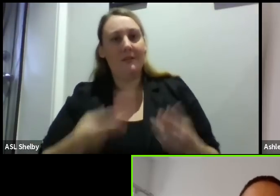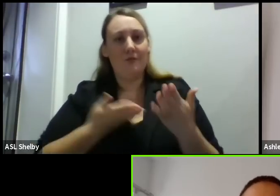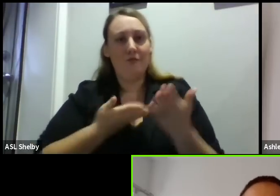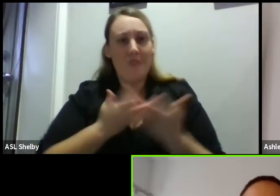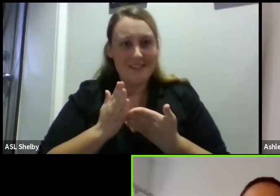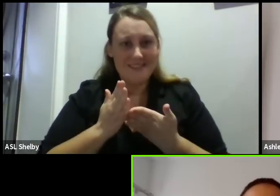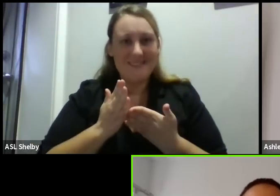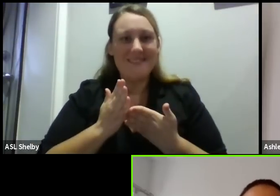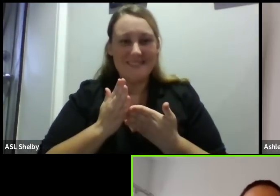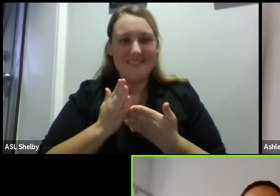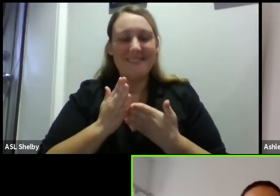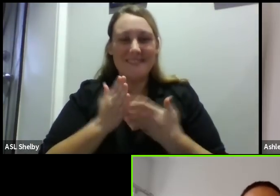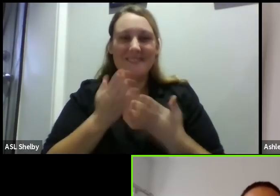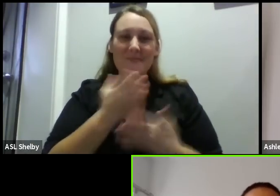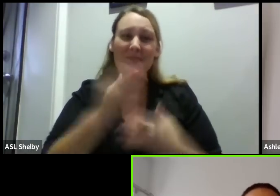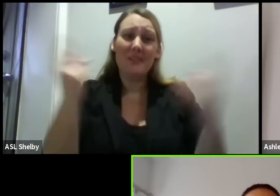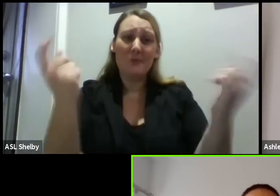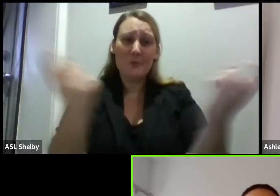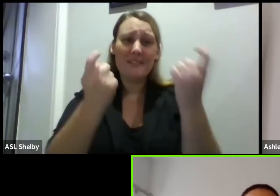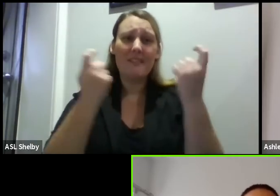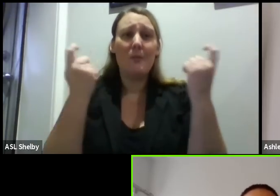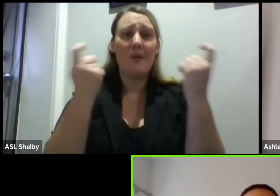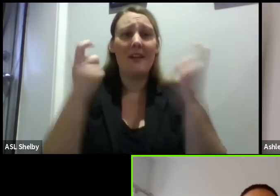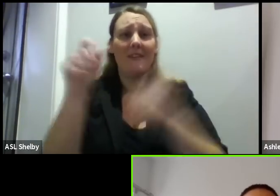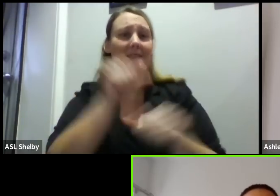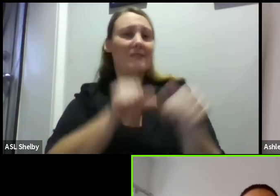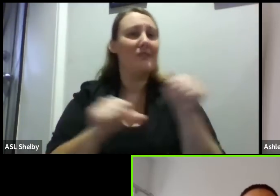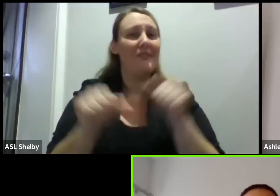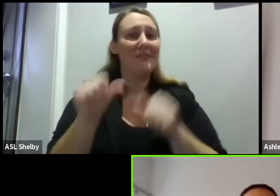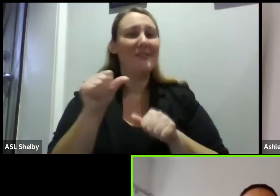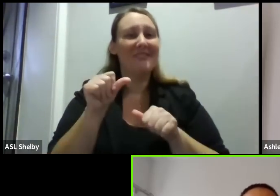and to celebrate one another.